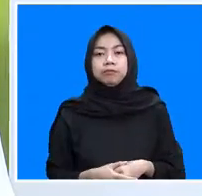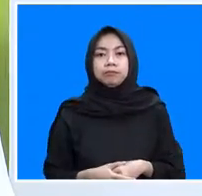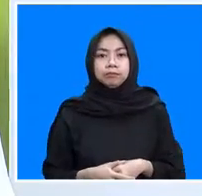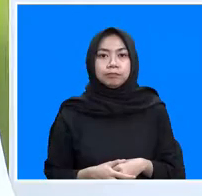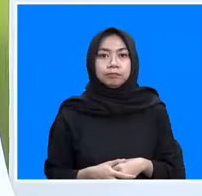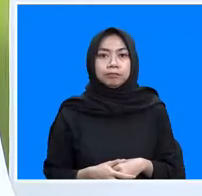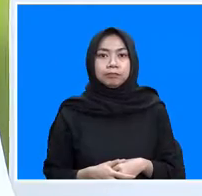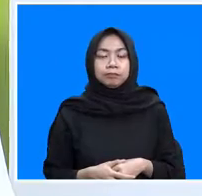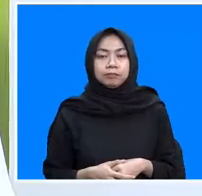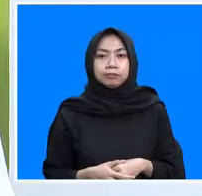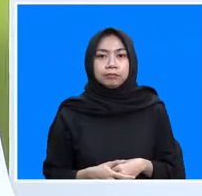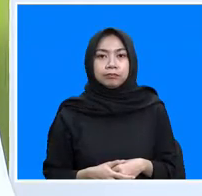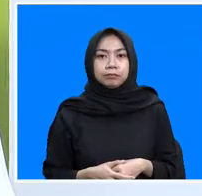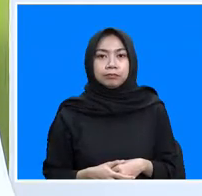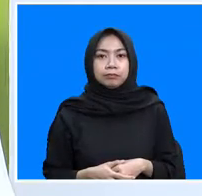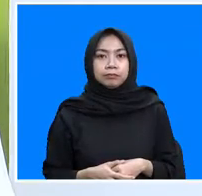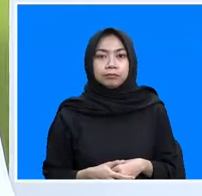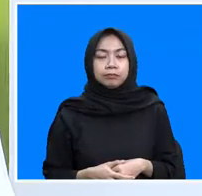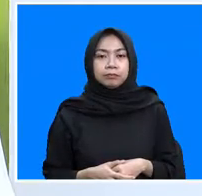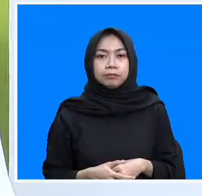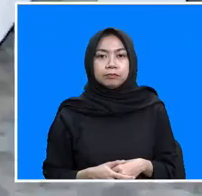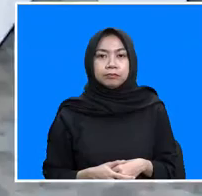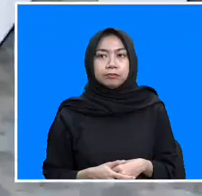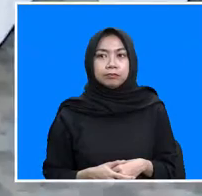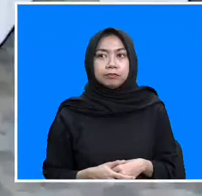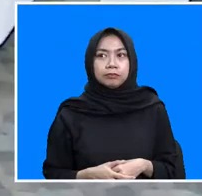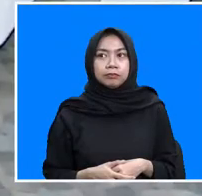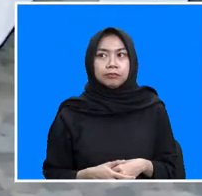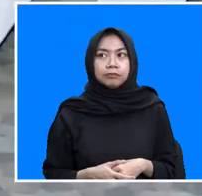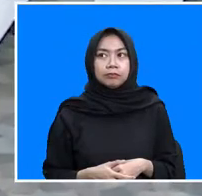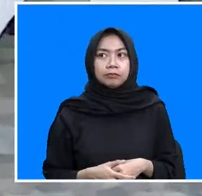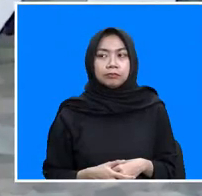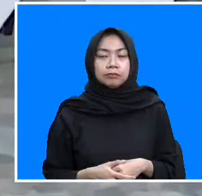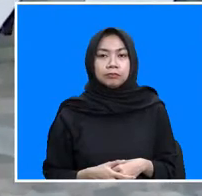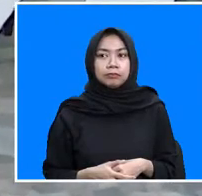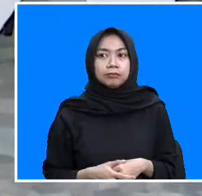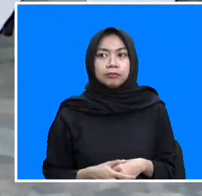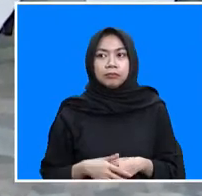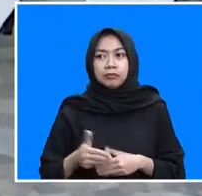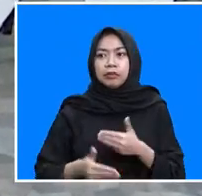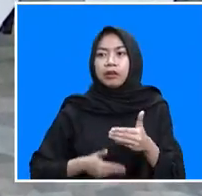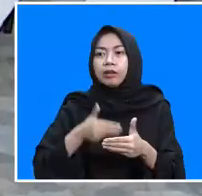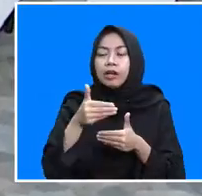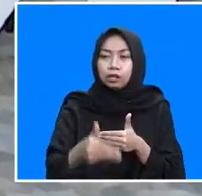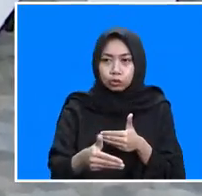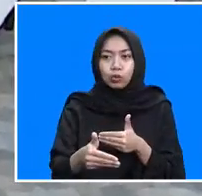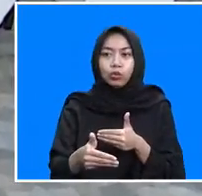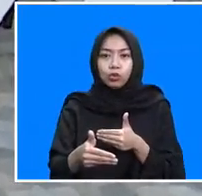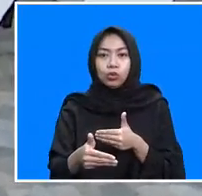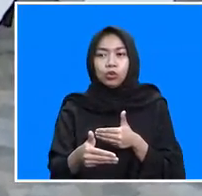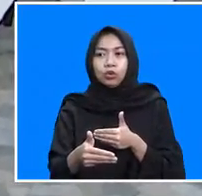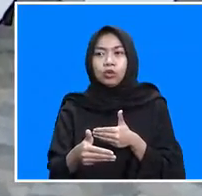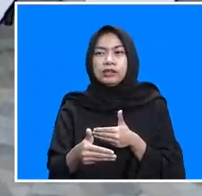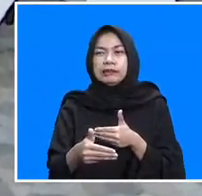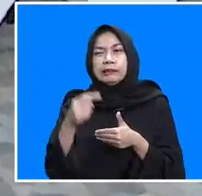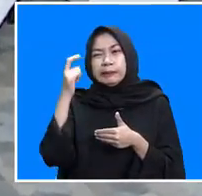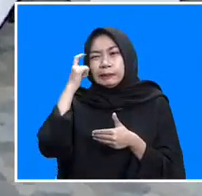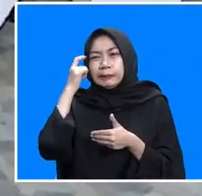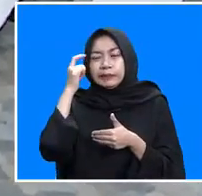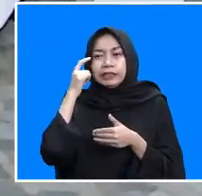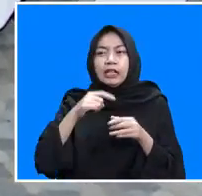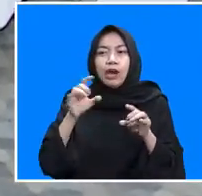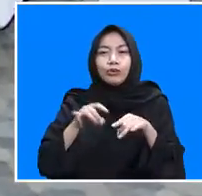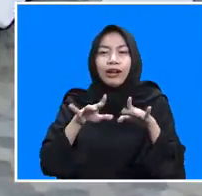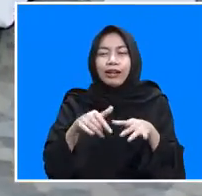regard. But moving on to the important piece, which is that education piece. I think Australia was a very, very